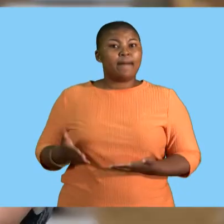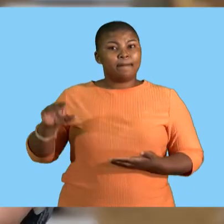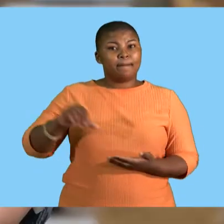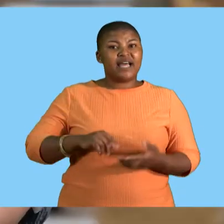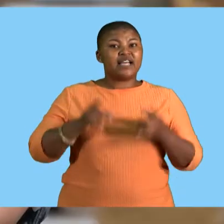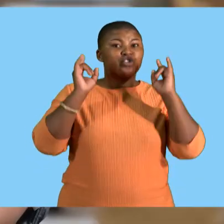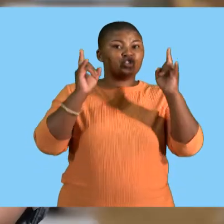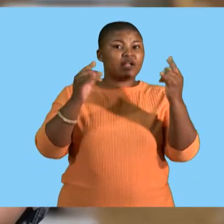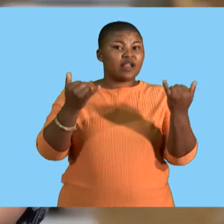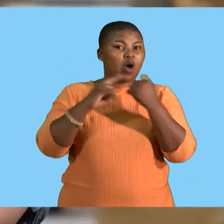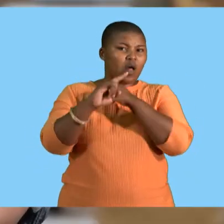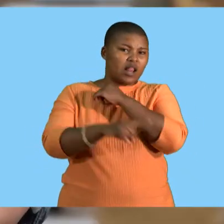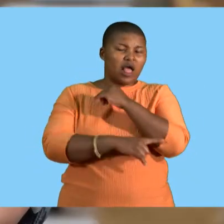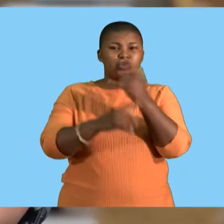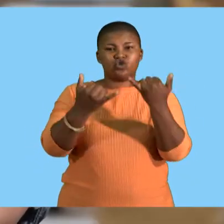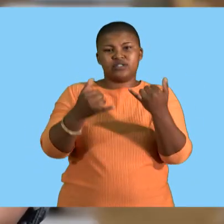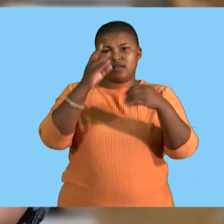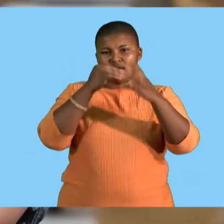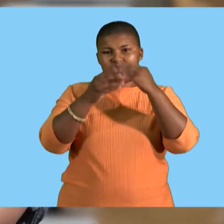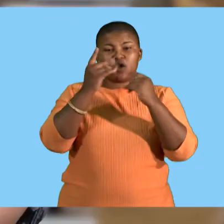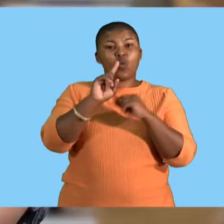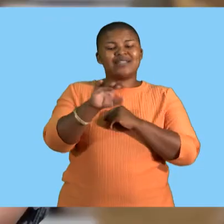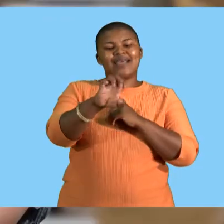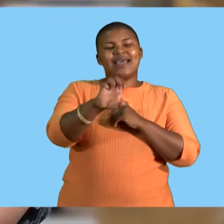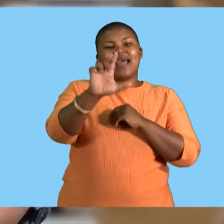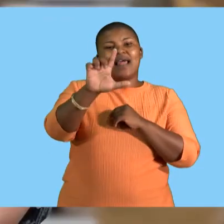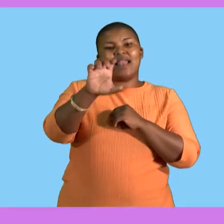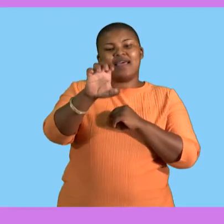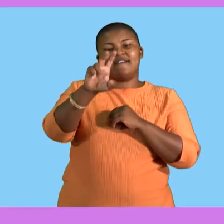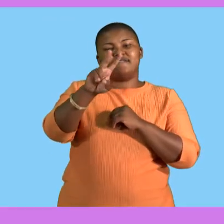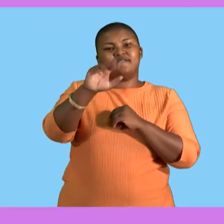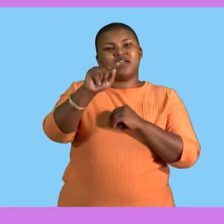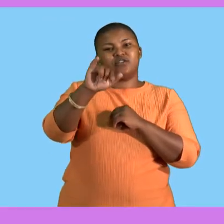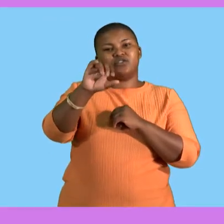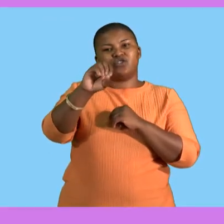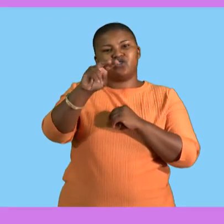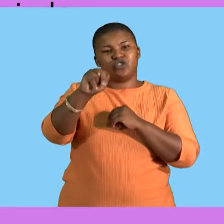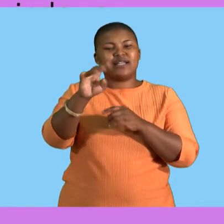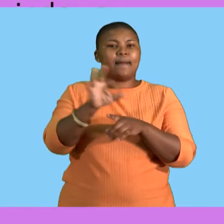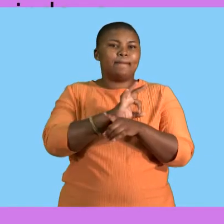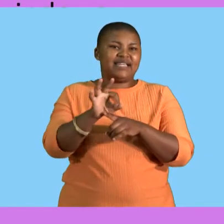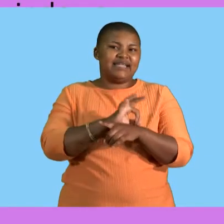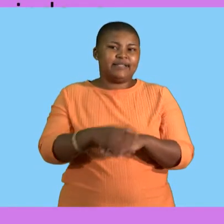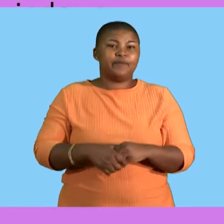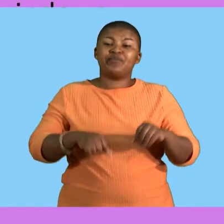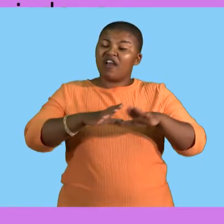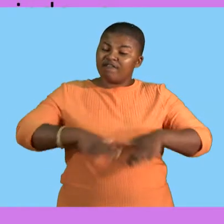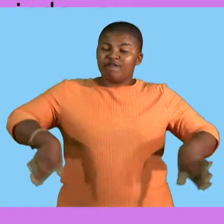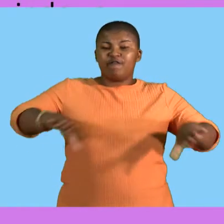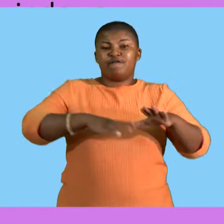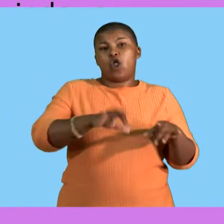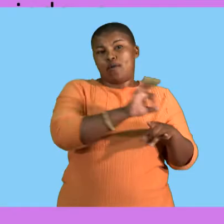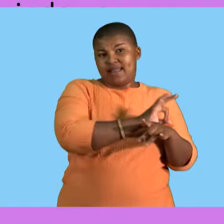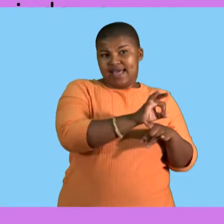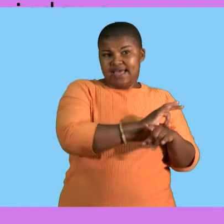Welcome back. Let's look at the last part of today's lesson, elevation plans. Now, the difference between a